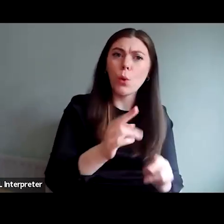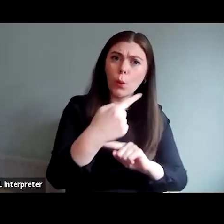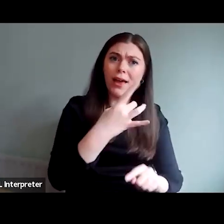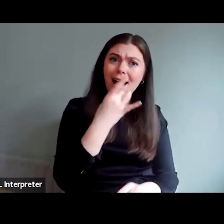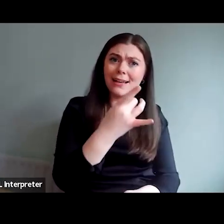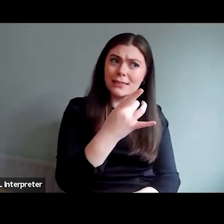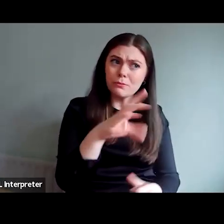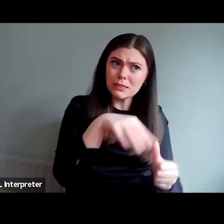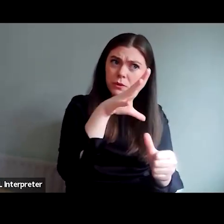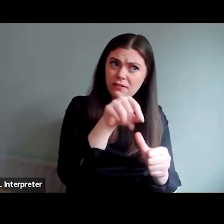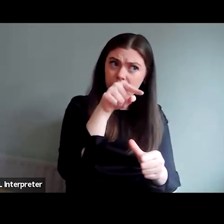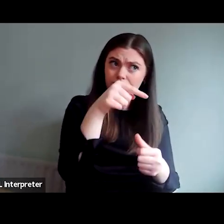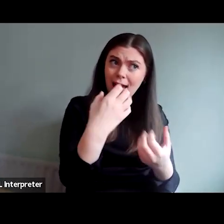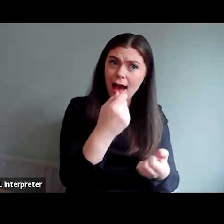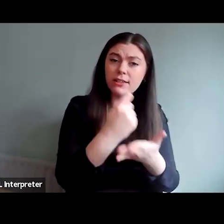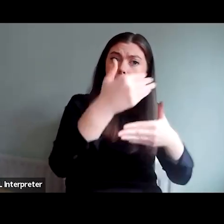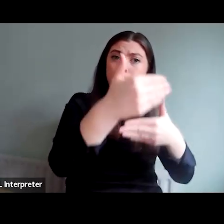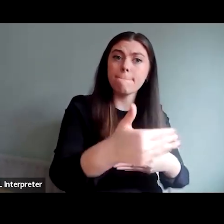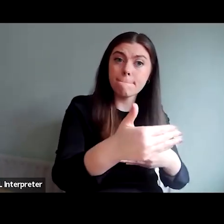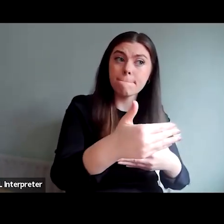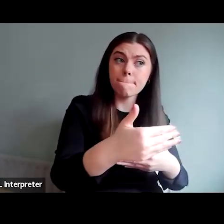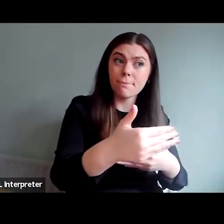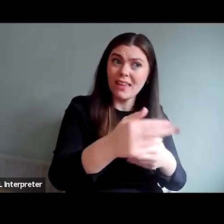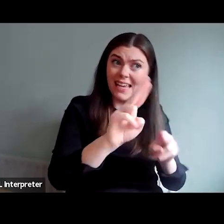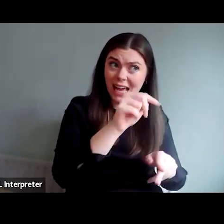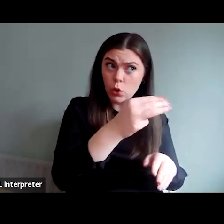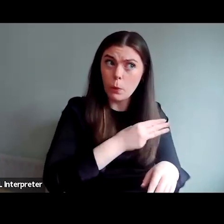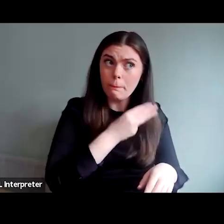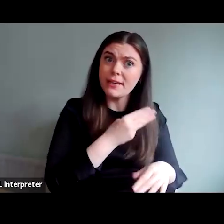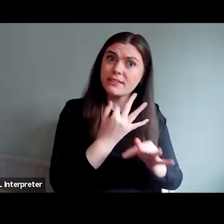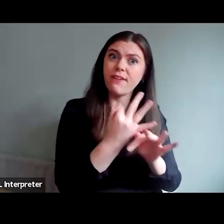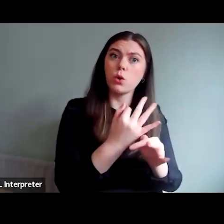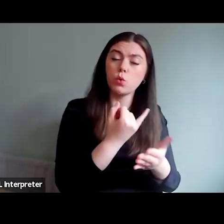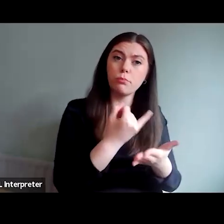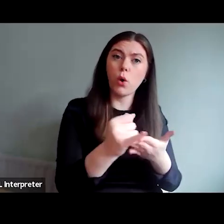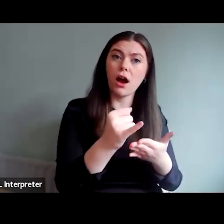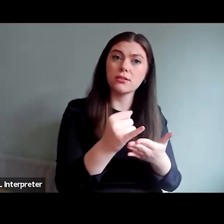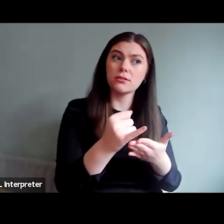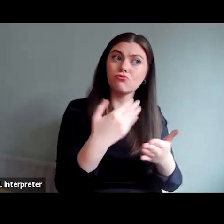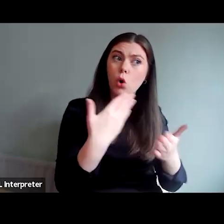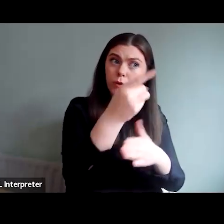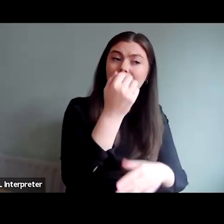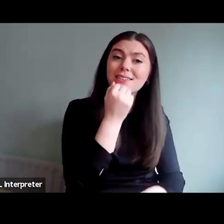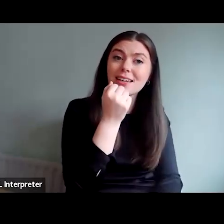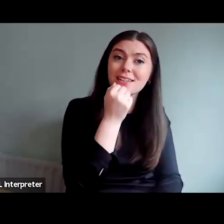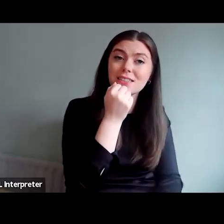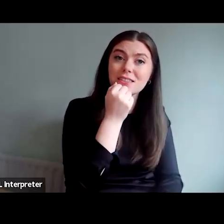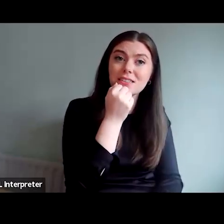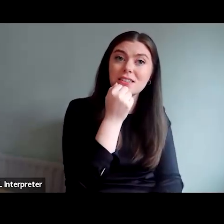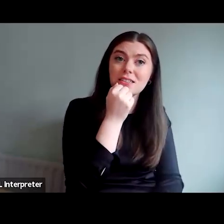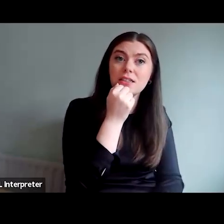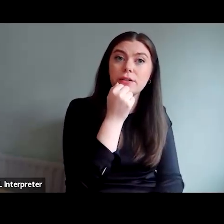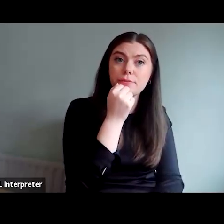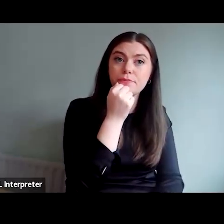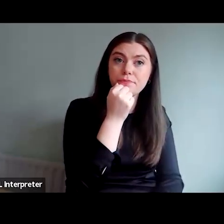majority of them had maintained it to this day. Some businesses were put under incredible pressure, and one of them, I think, would